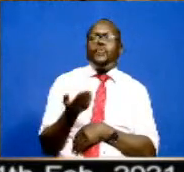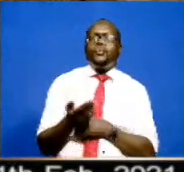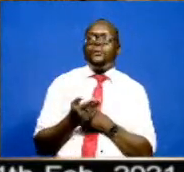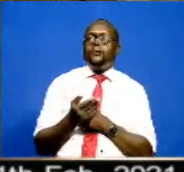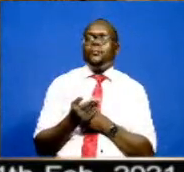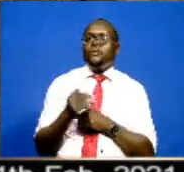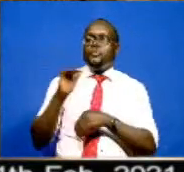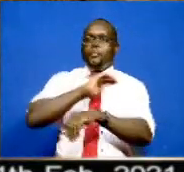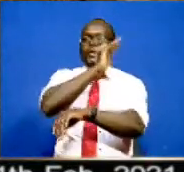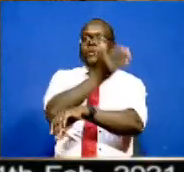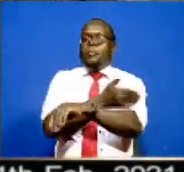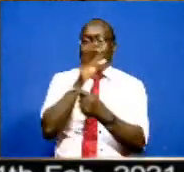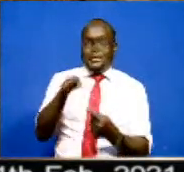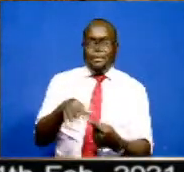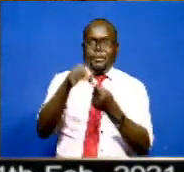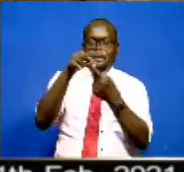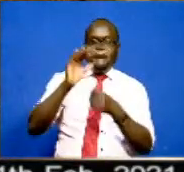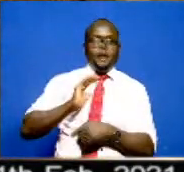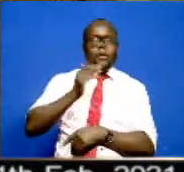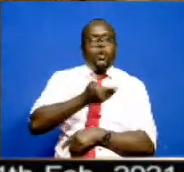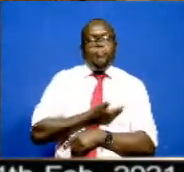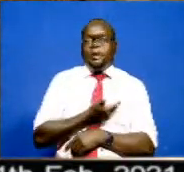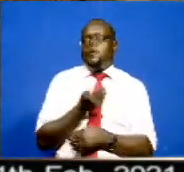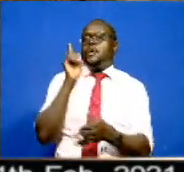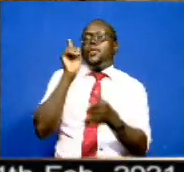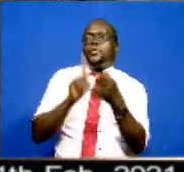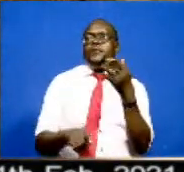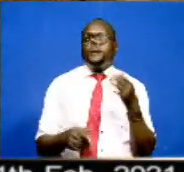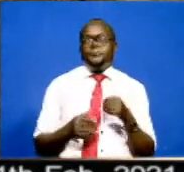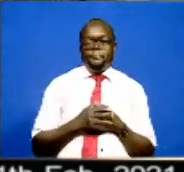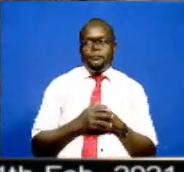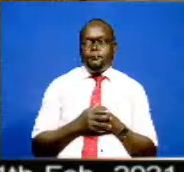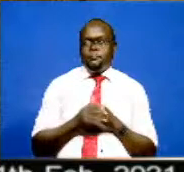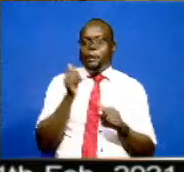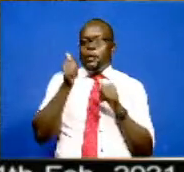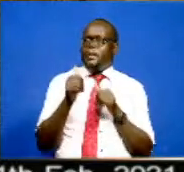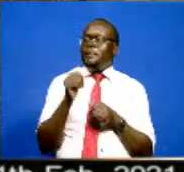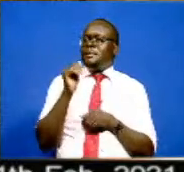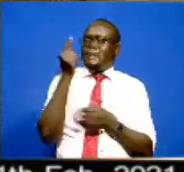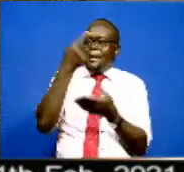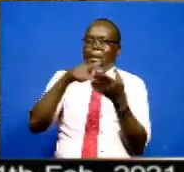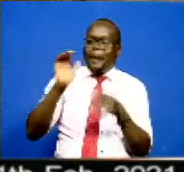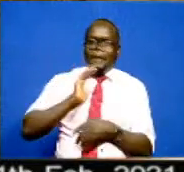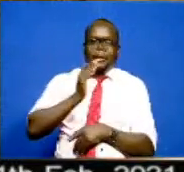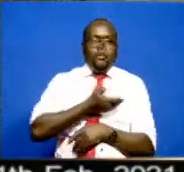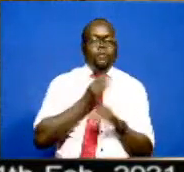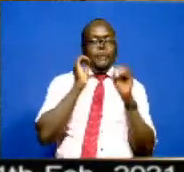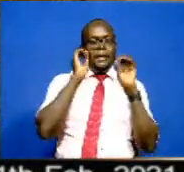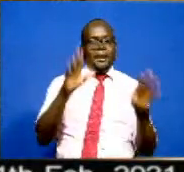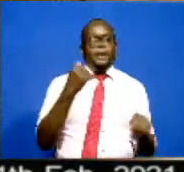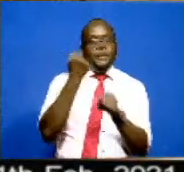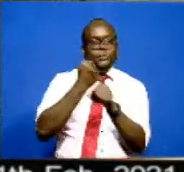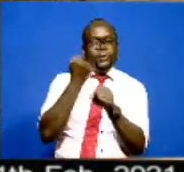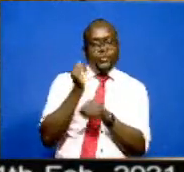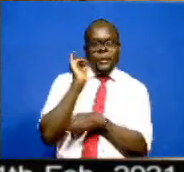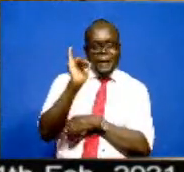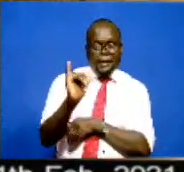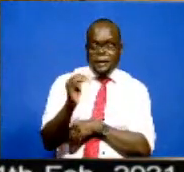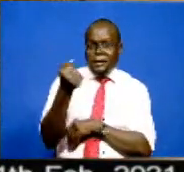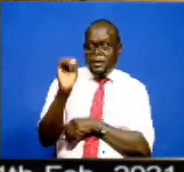the Powers and Privileges Committee or what? Which is not the committee expected to deal with that.